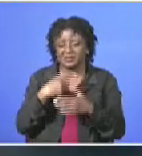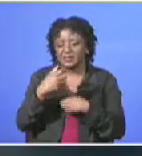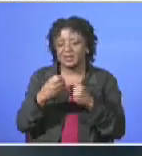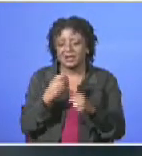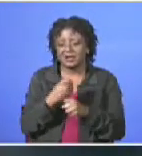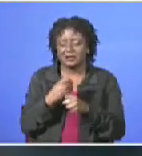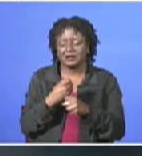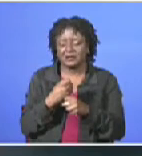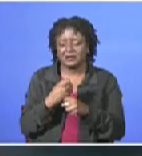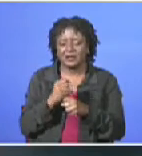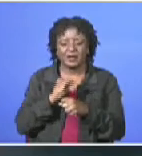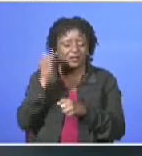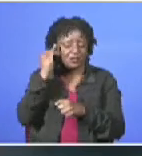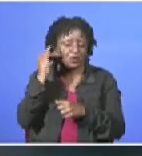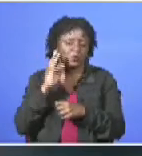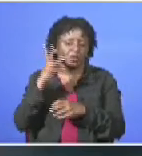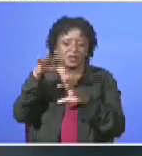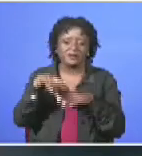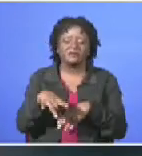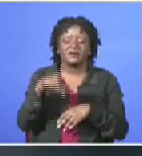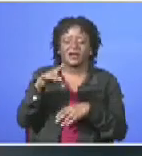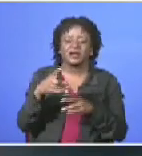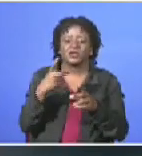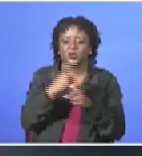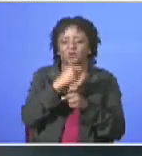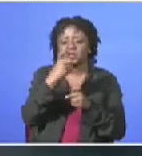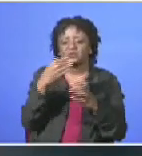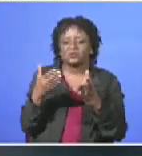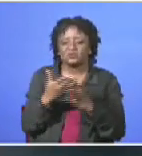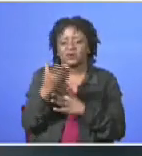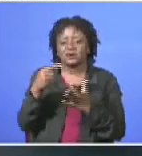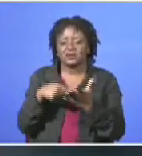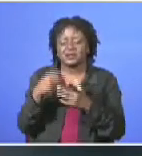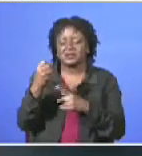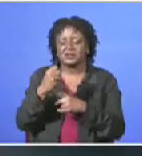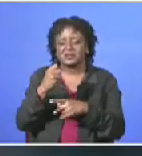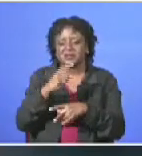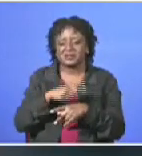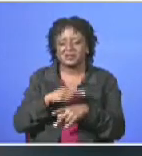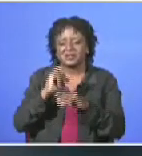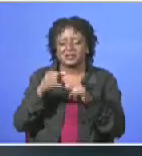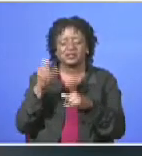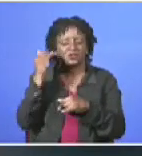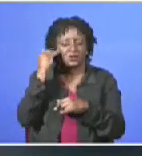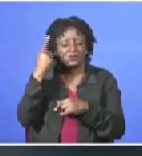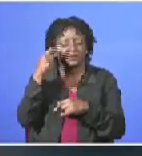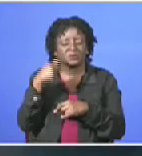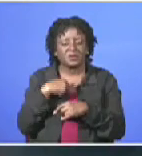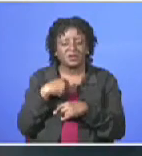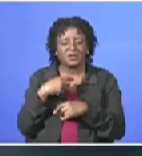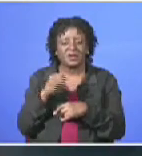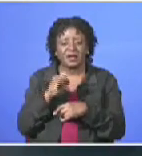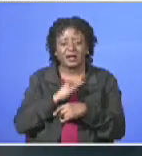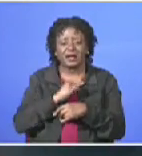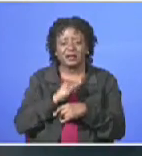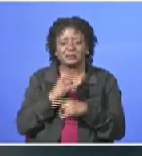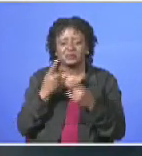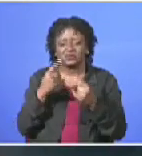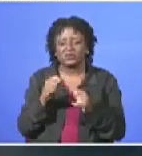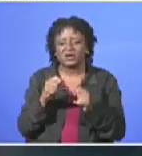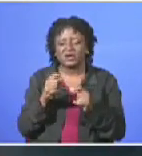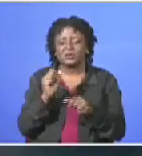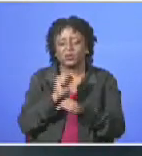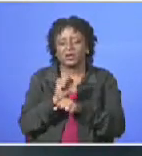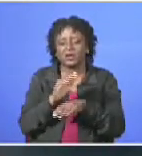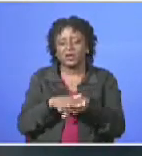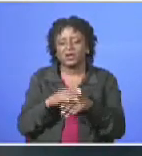that we can find wins throughout this season. And I just know for me, I'm